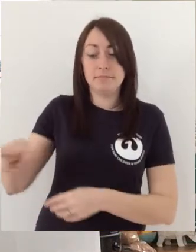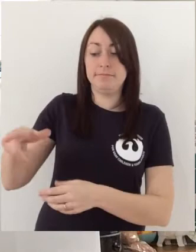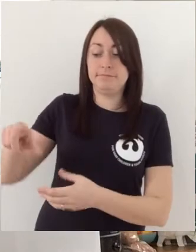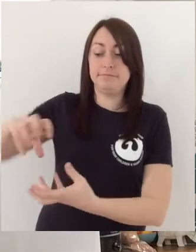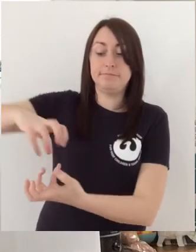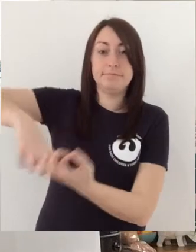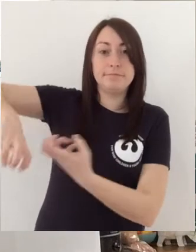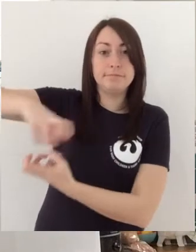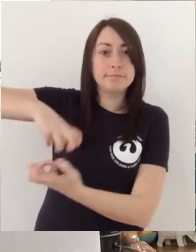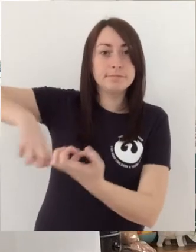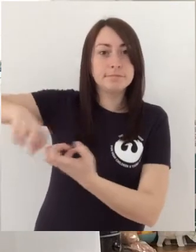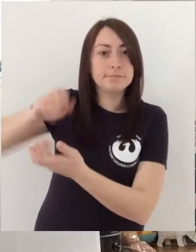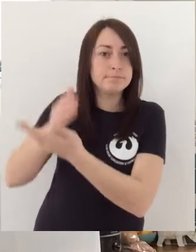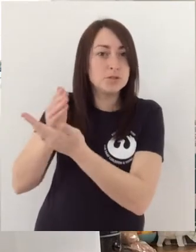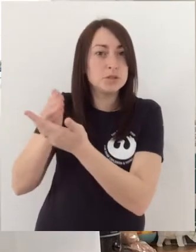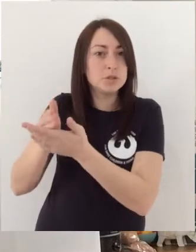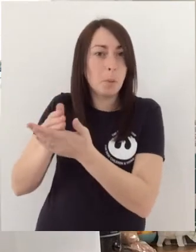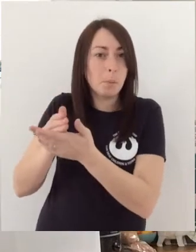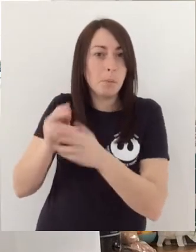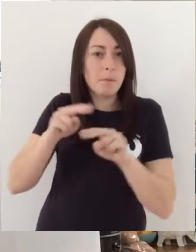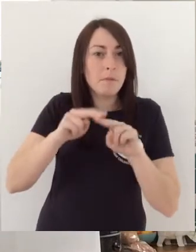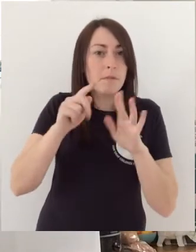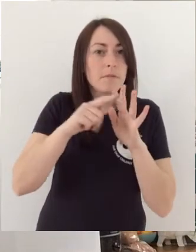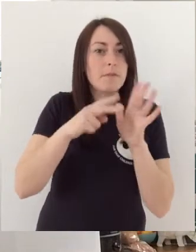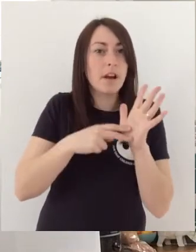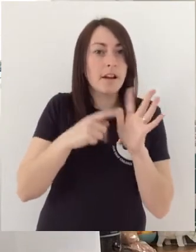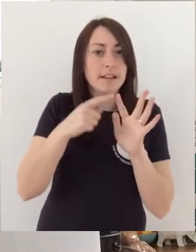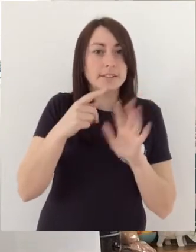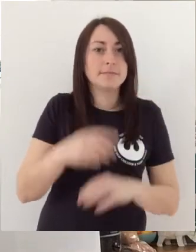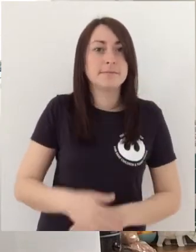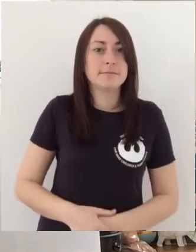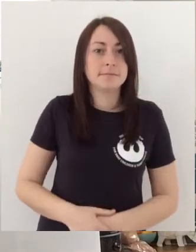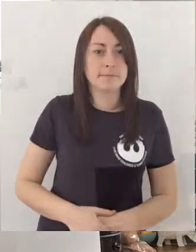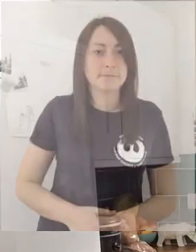And we're going to mix that up just so they're chopped nice and fine.